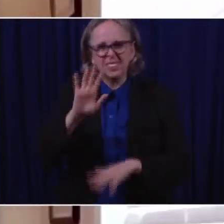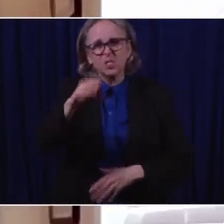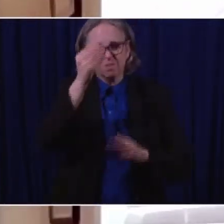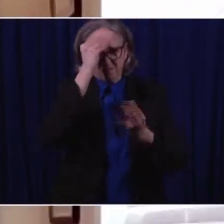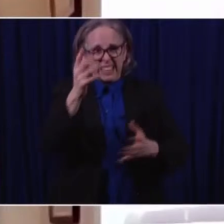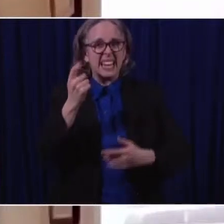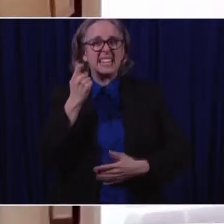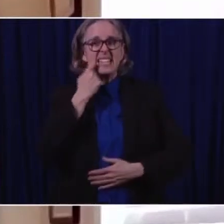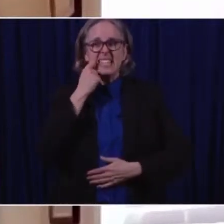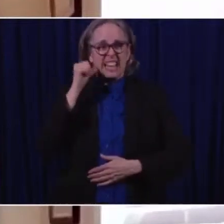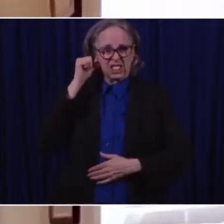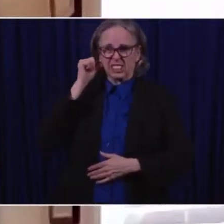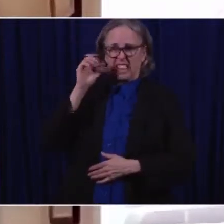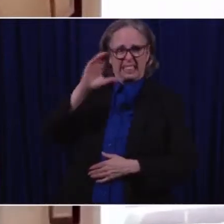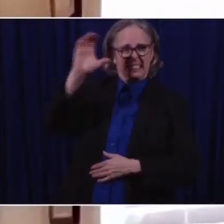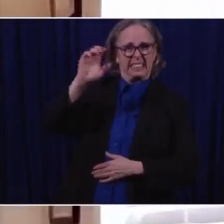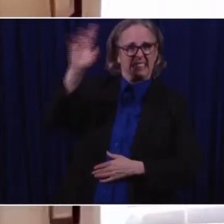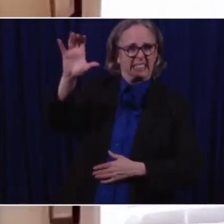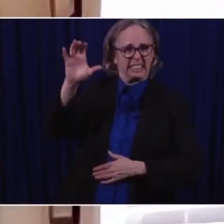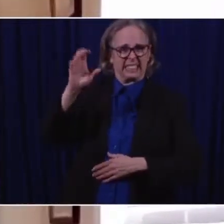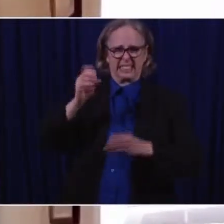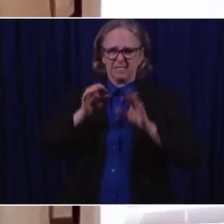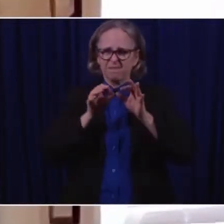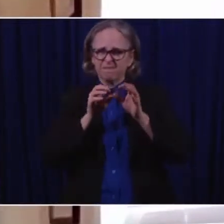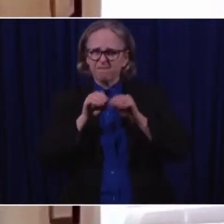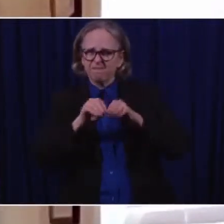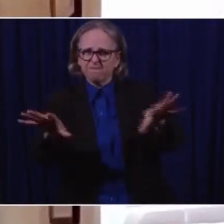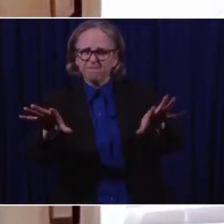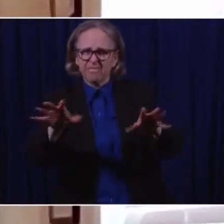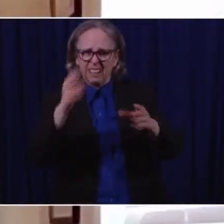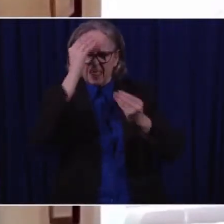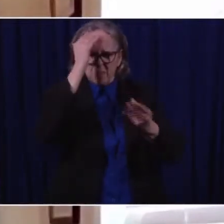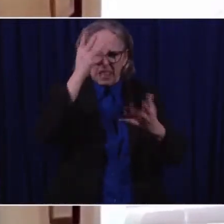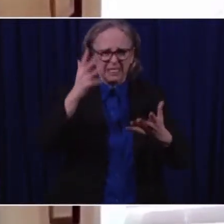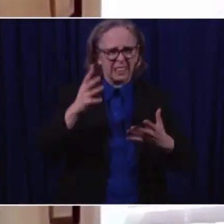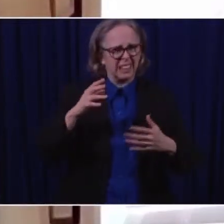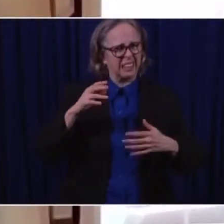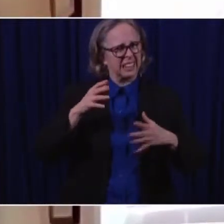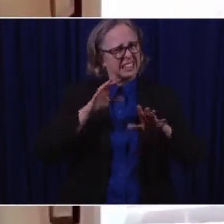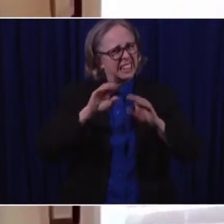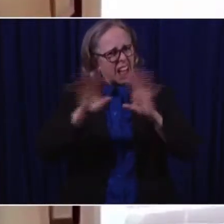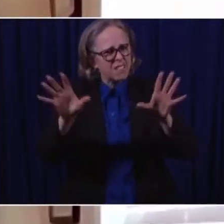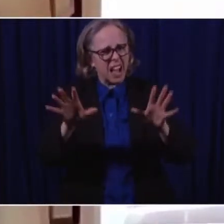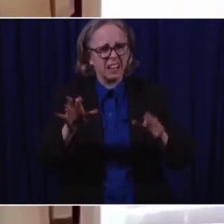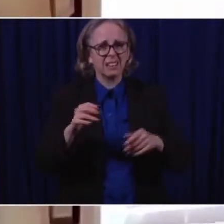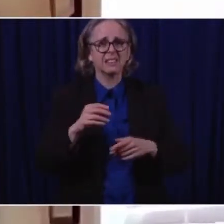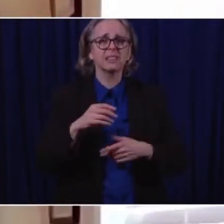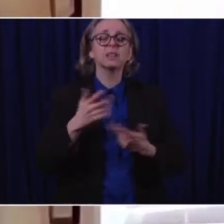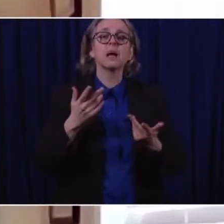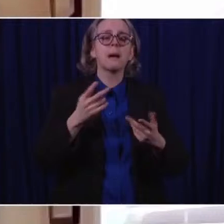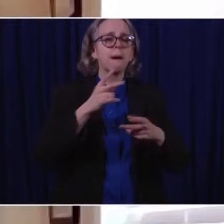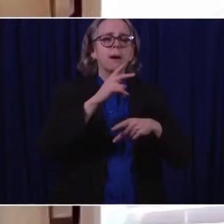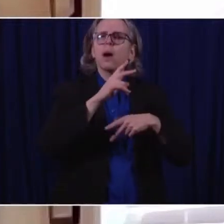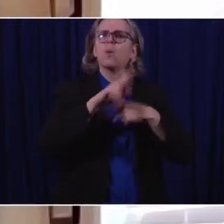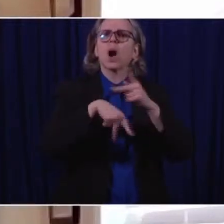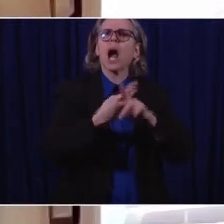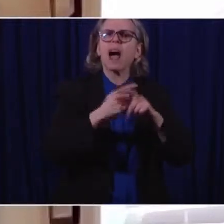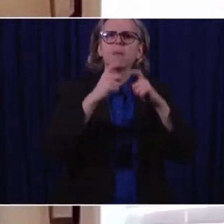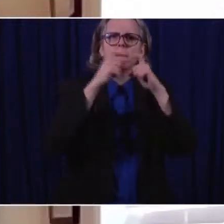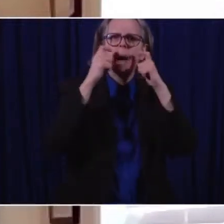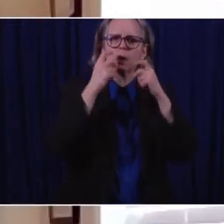clarification about this. First, it's the mask you wear that works. So let's wear a mask.